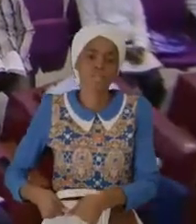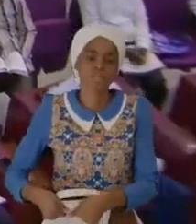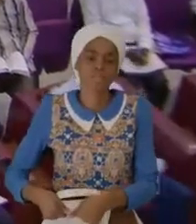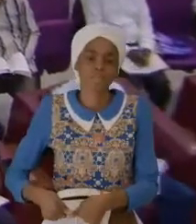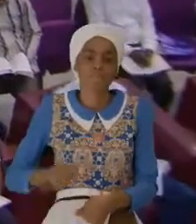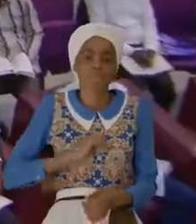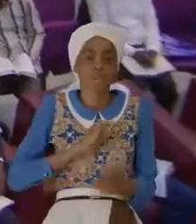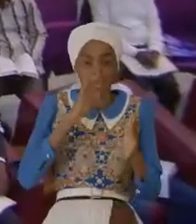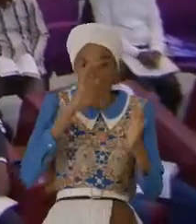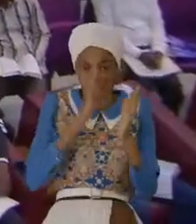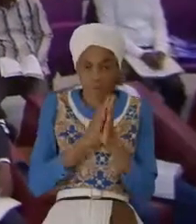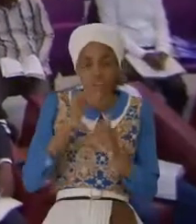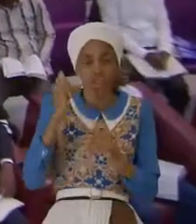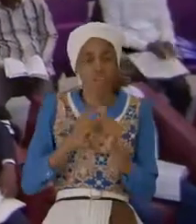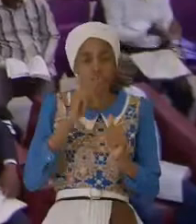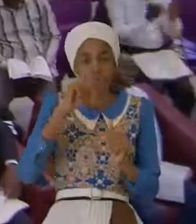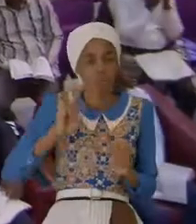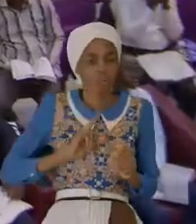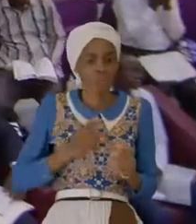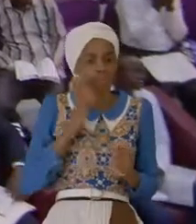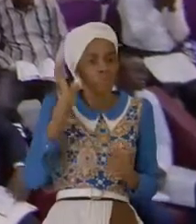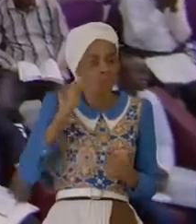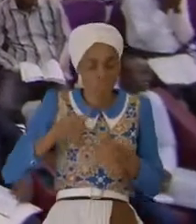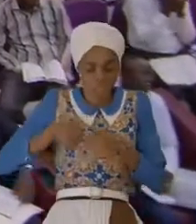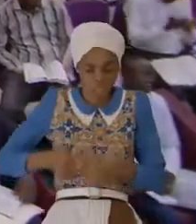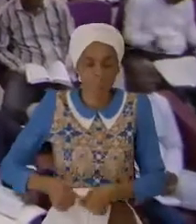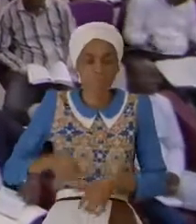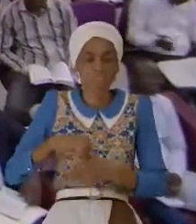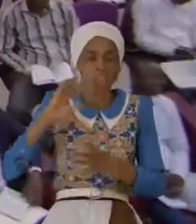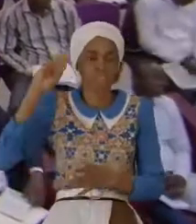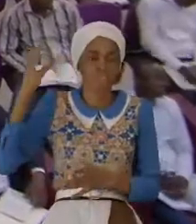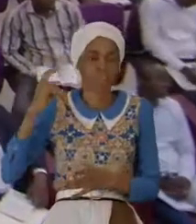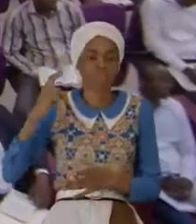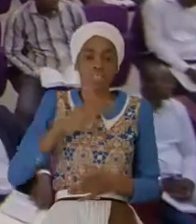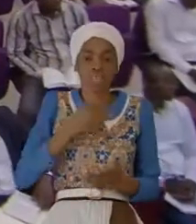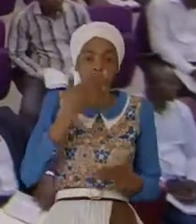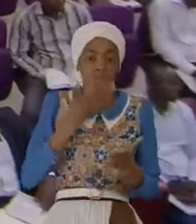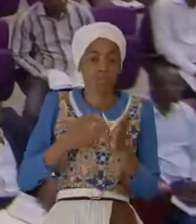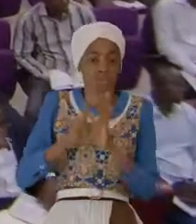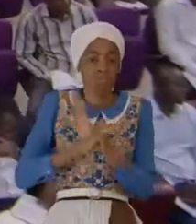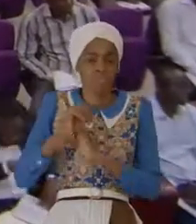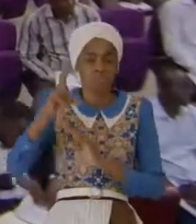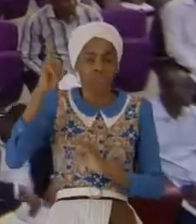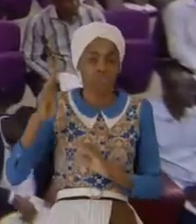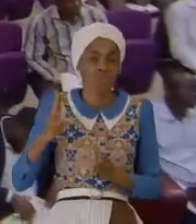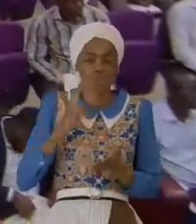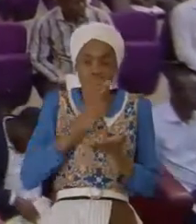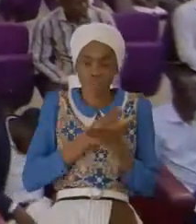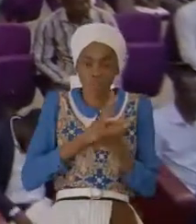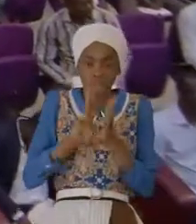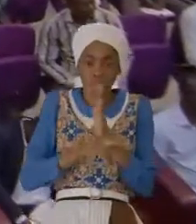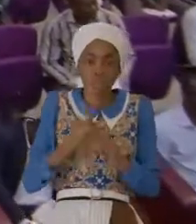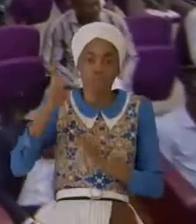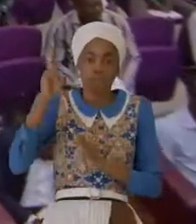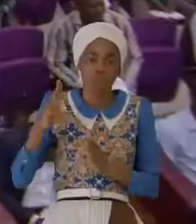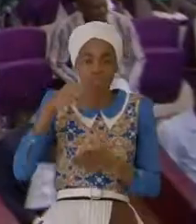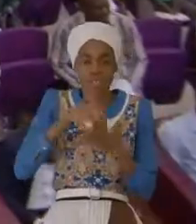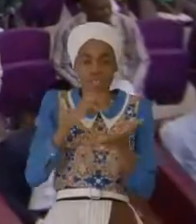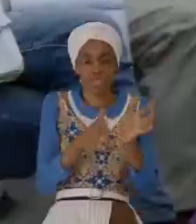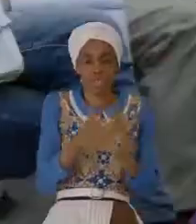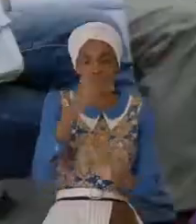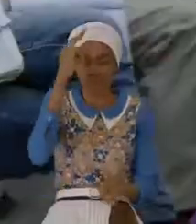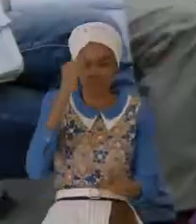I pray every one of us will abide in the grace of God and the goodness of God in the Holiness of God in Jesus name